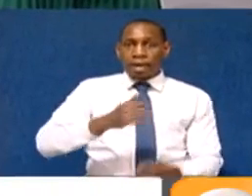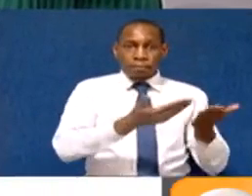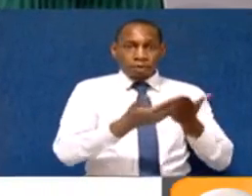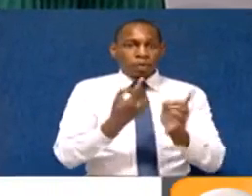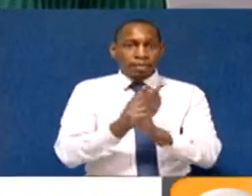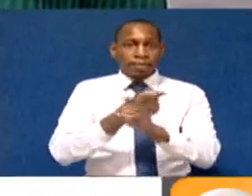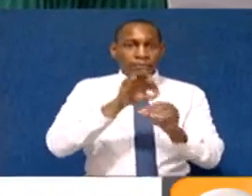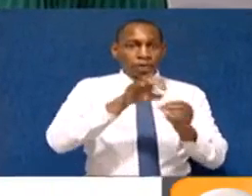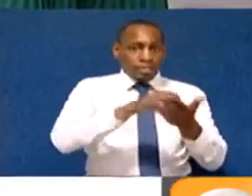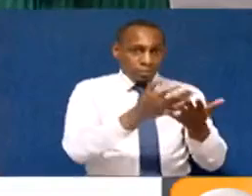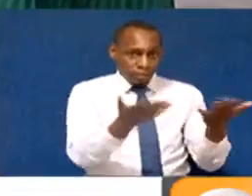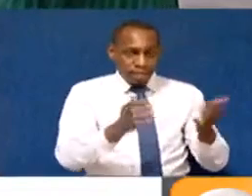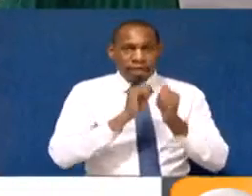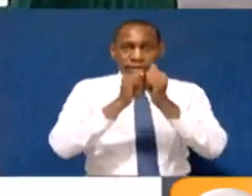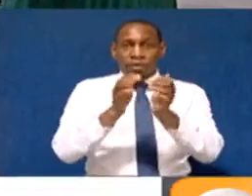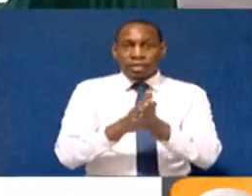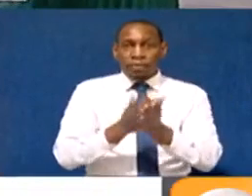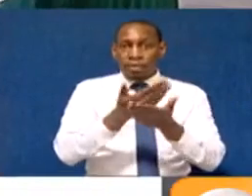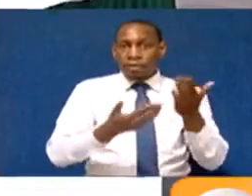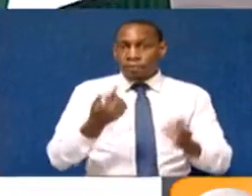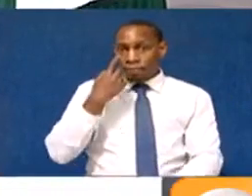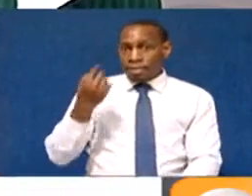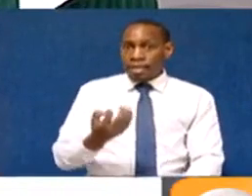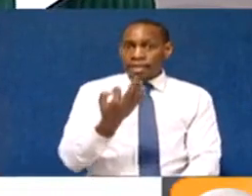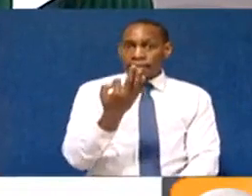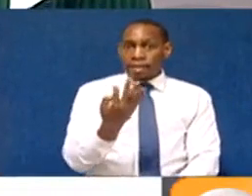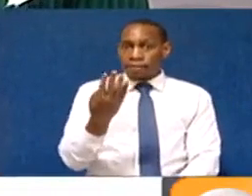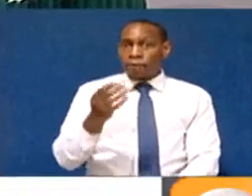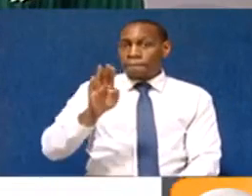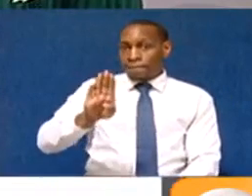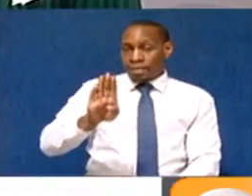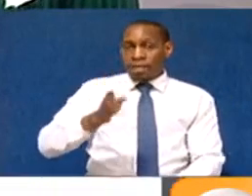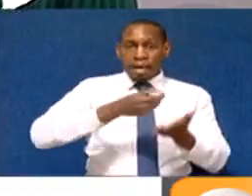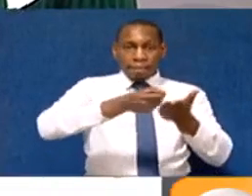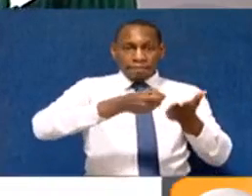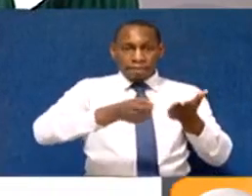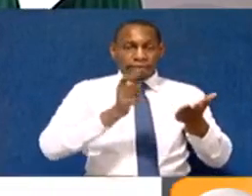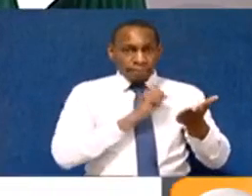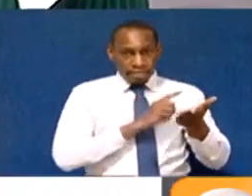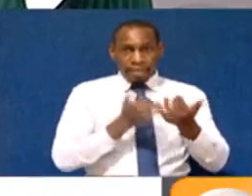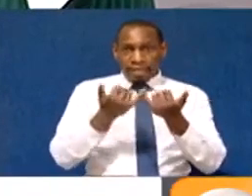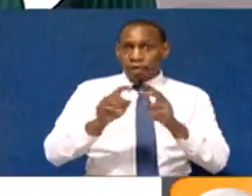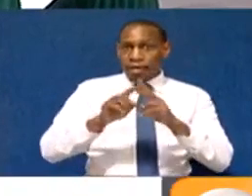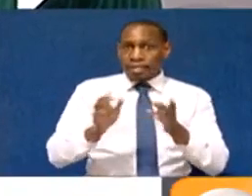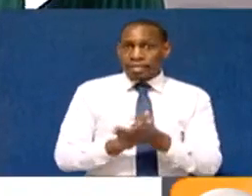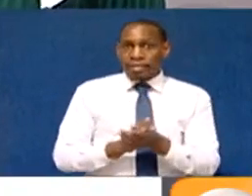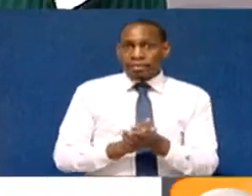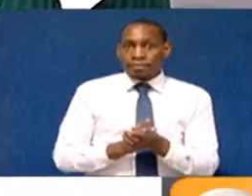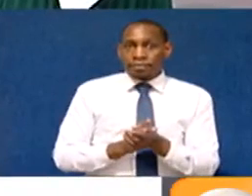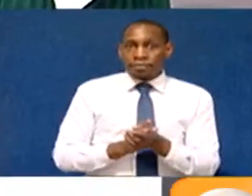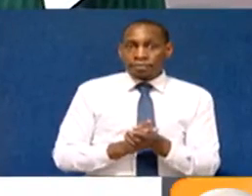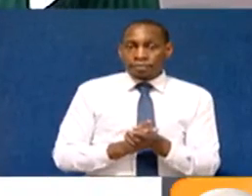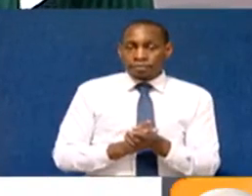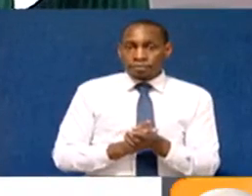from the various polling stations together with this Form 34B that they have filled, and then begins the physical,